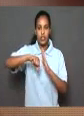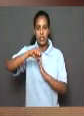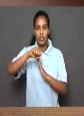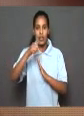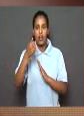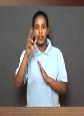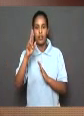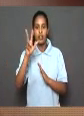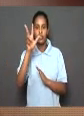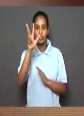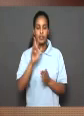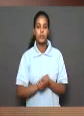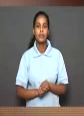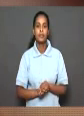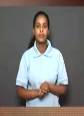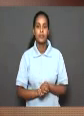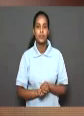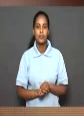and argon has three.